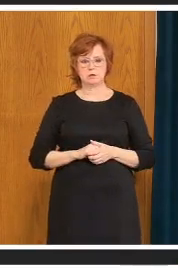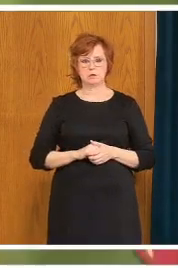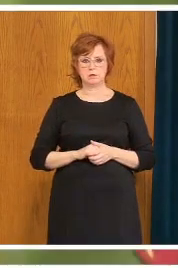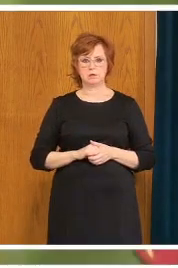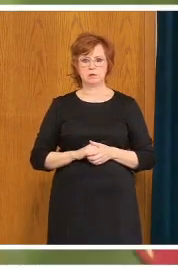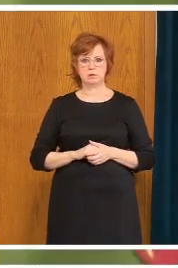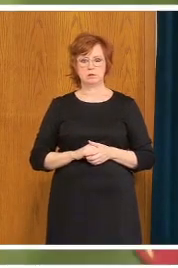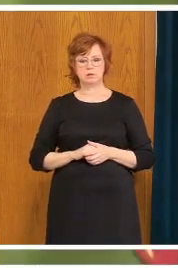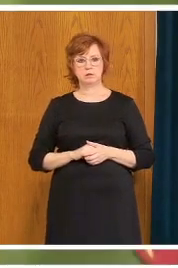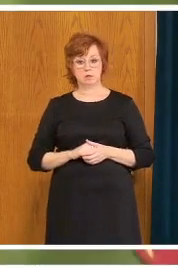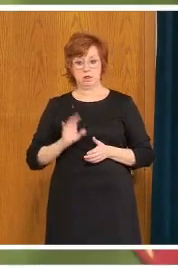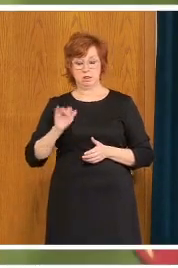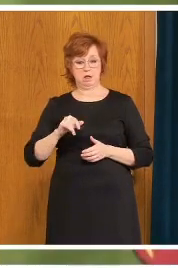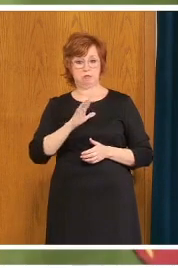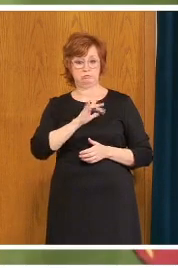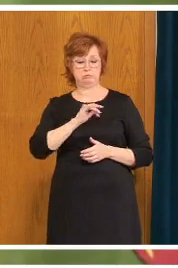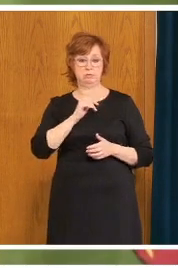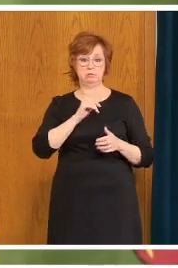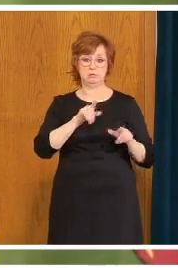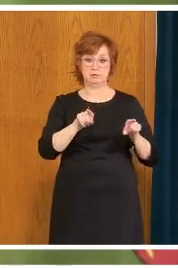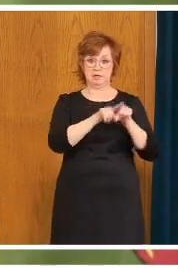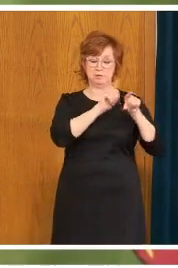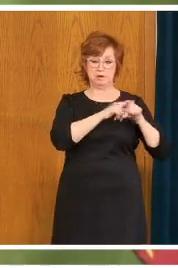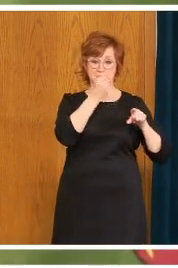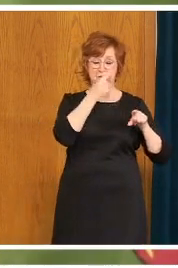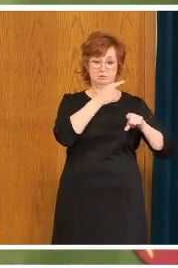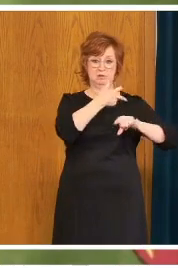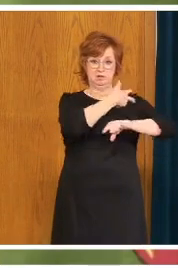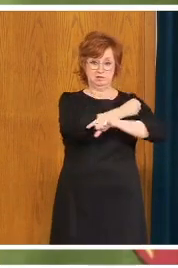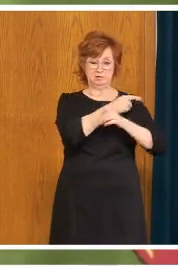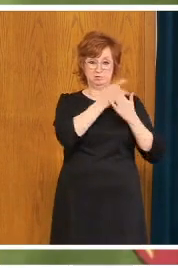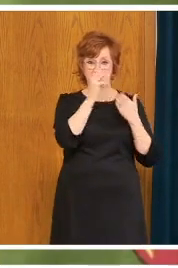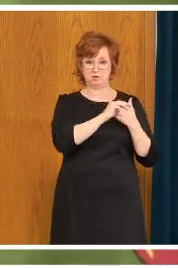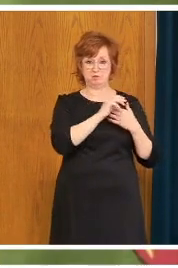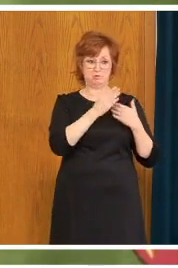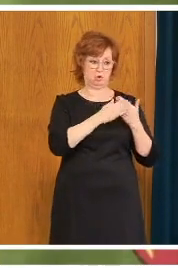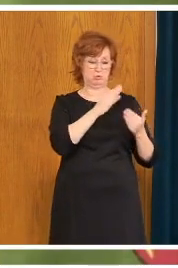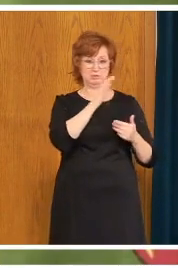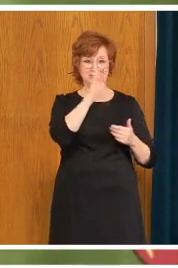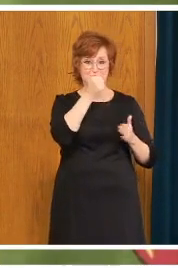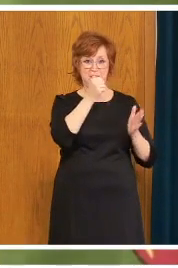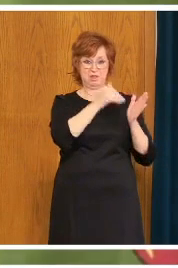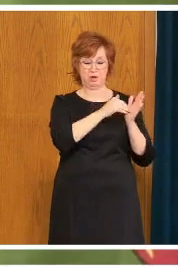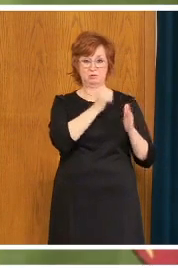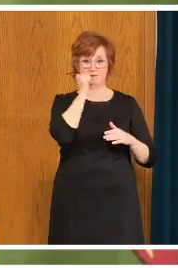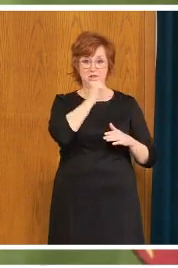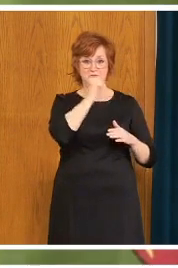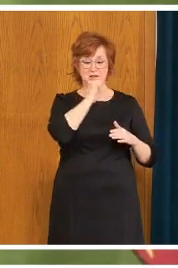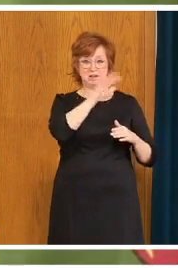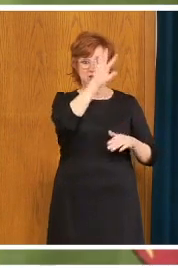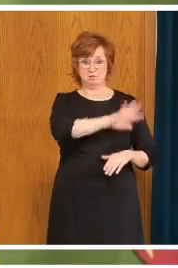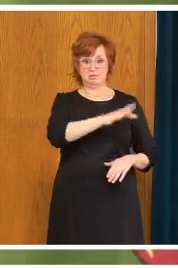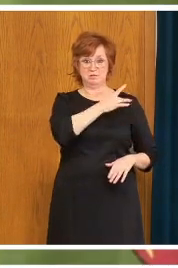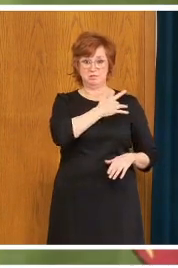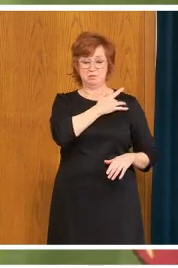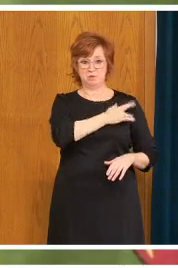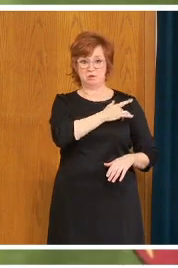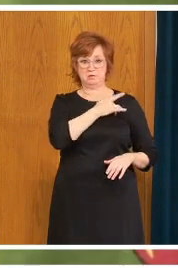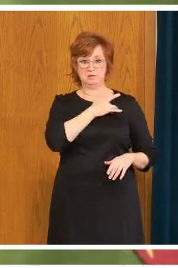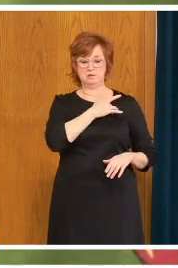vaccine program that we are rolling out in and around 10,000 vaccines every day in the province. That's about 1% of the province that